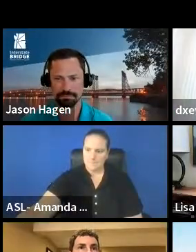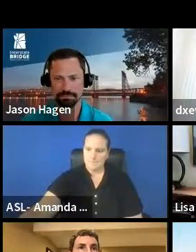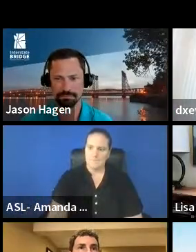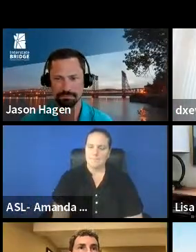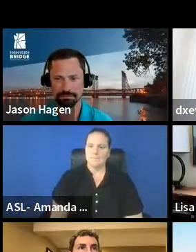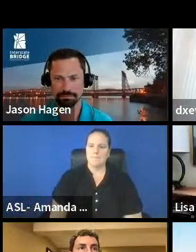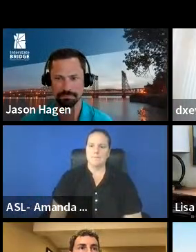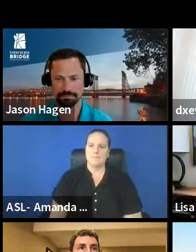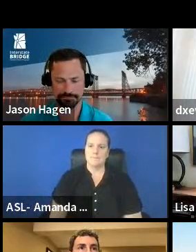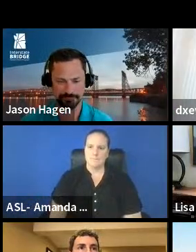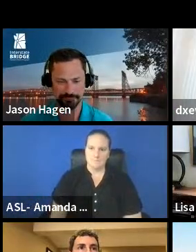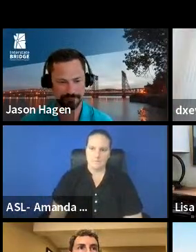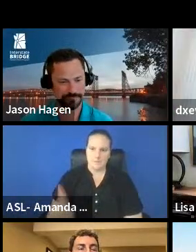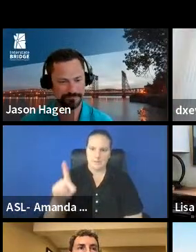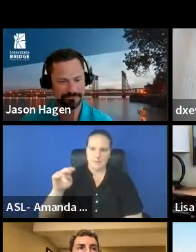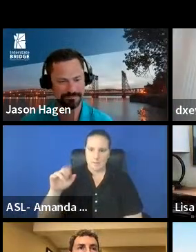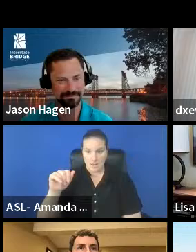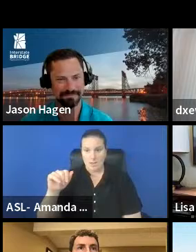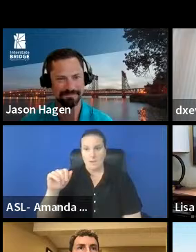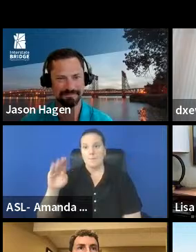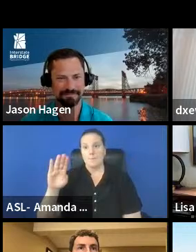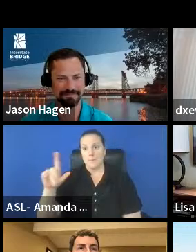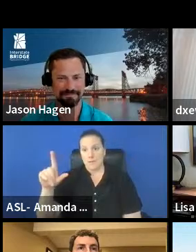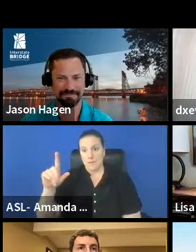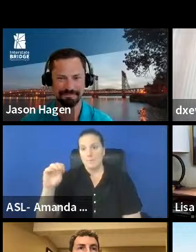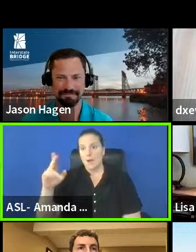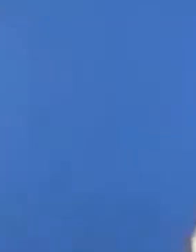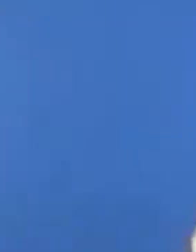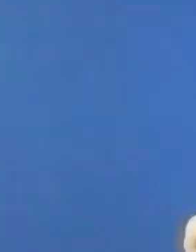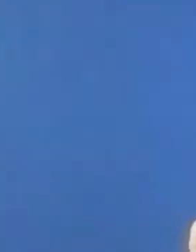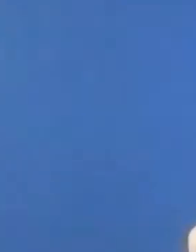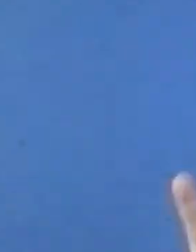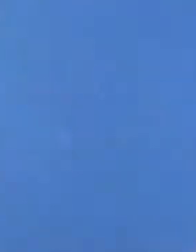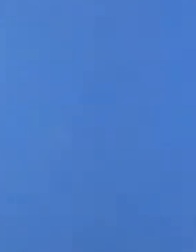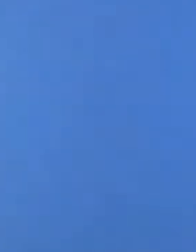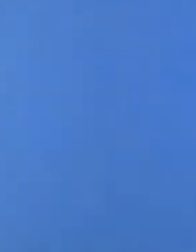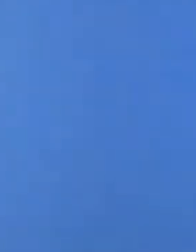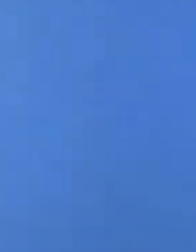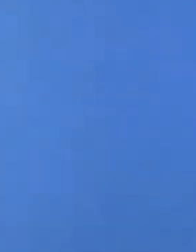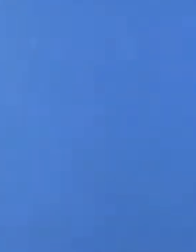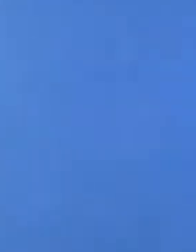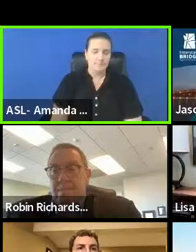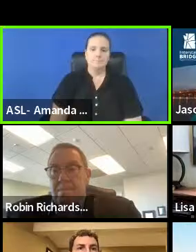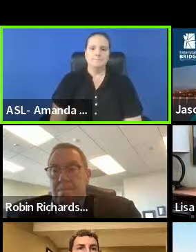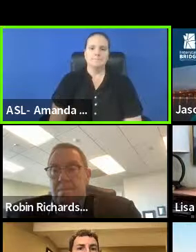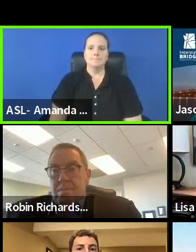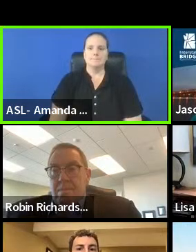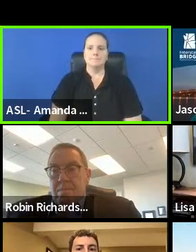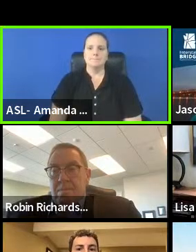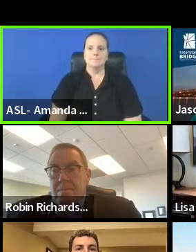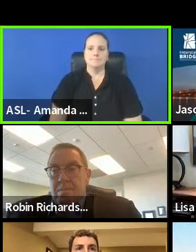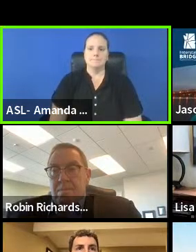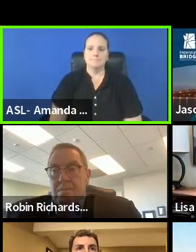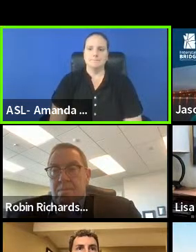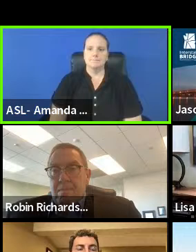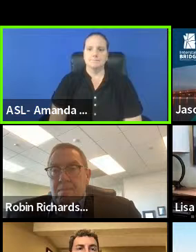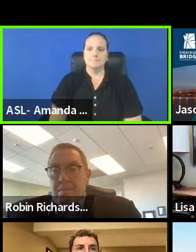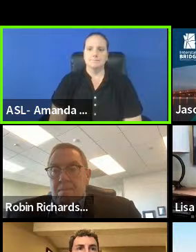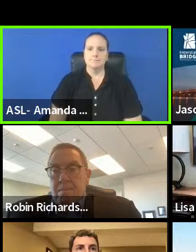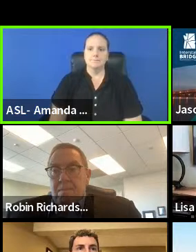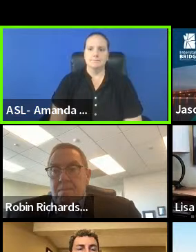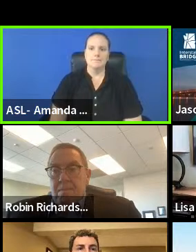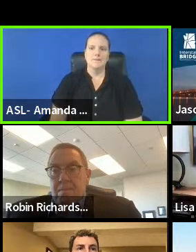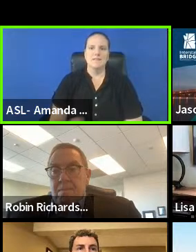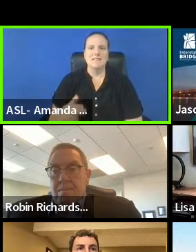Bill, then Martha, then Sam. So Dina. Thank you. If you could go back to slide, I think it's